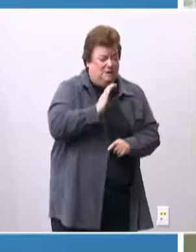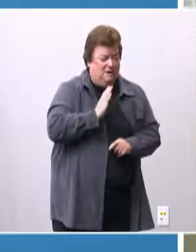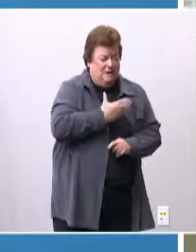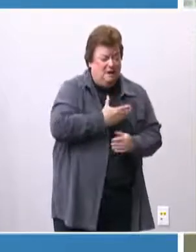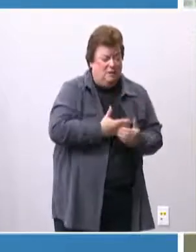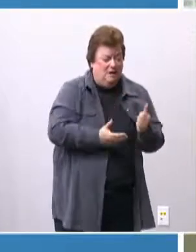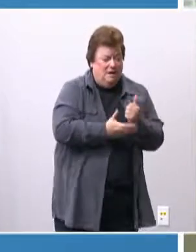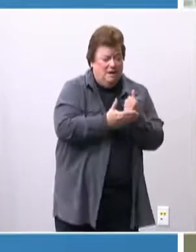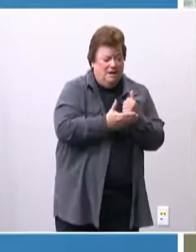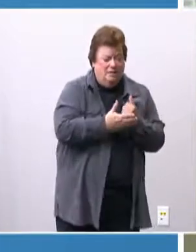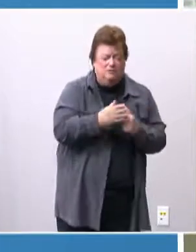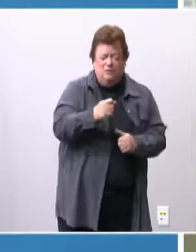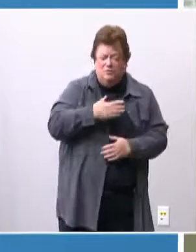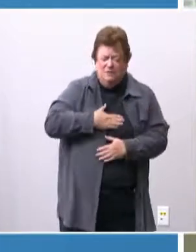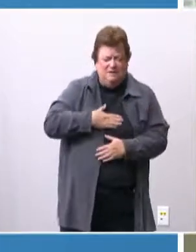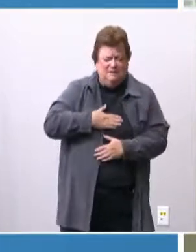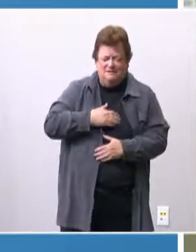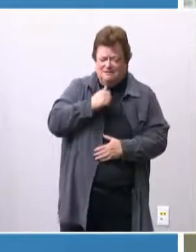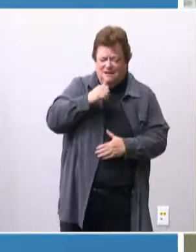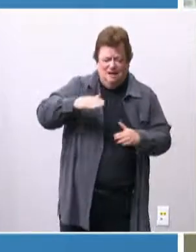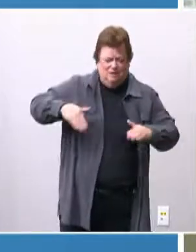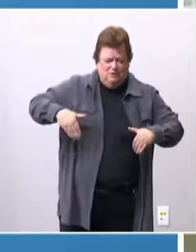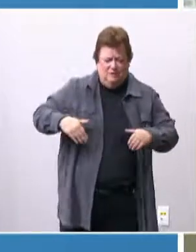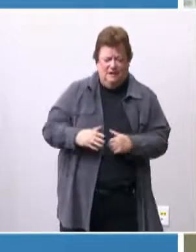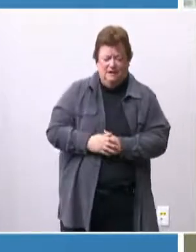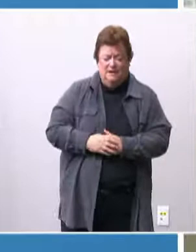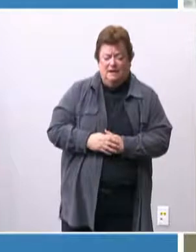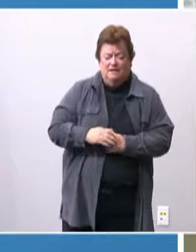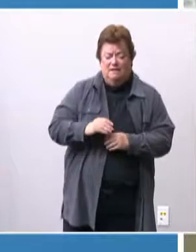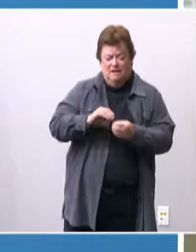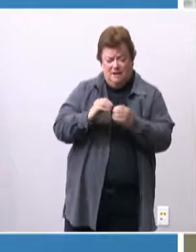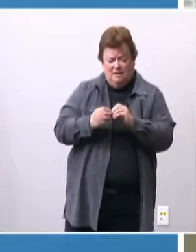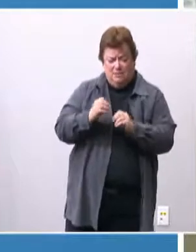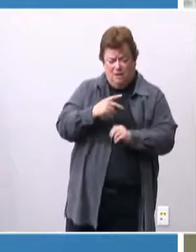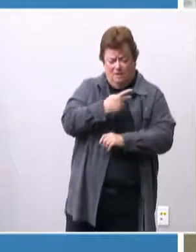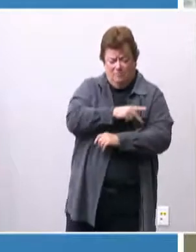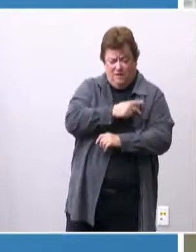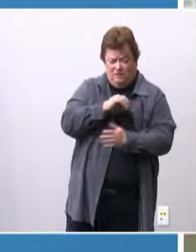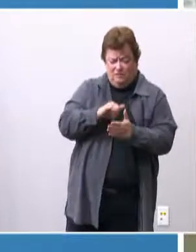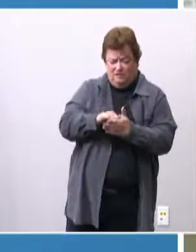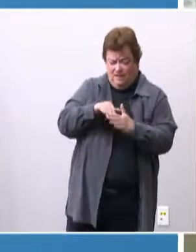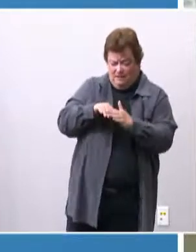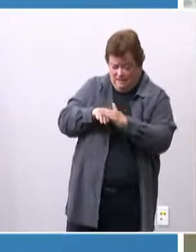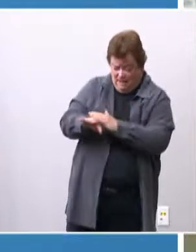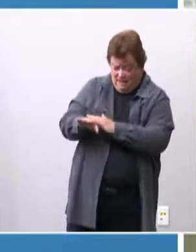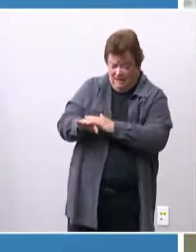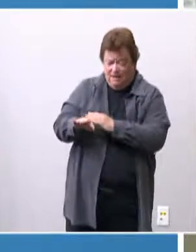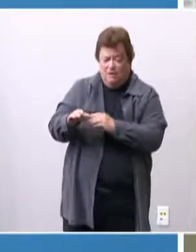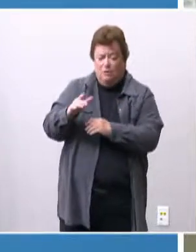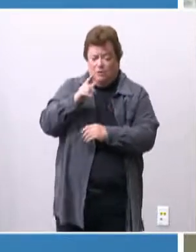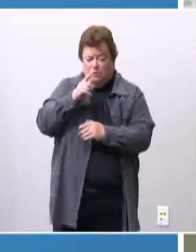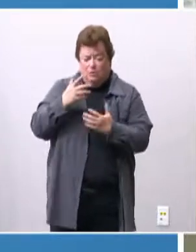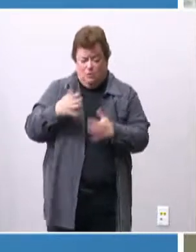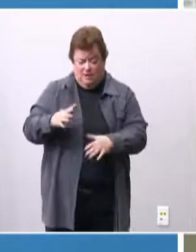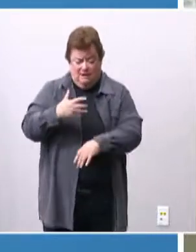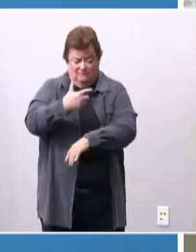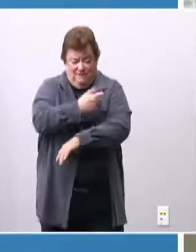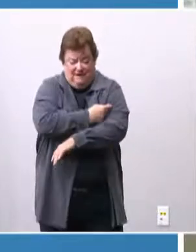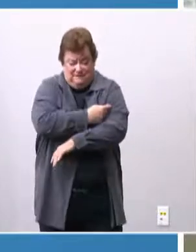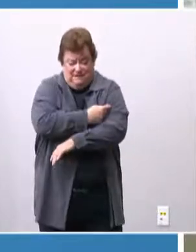please, it's not too late. And I will say that number of those patients that are admitted vaccinated with COVID, definitely what I can say